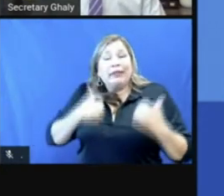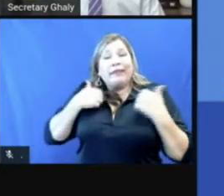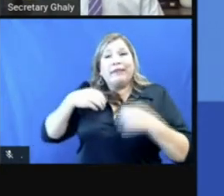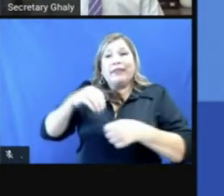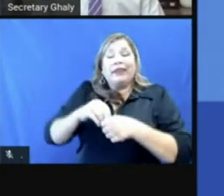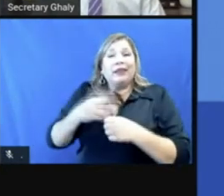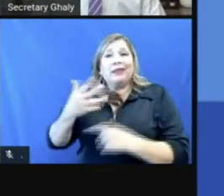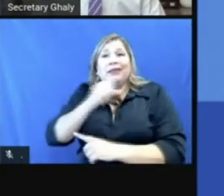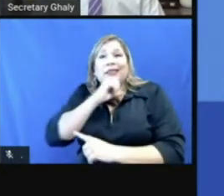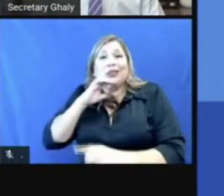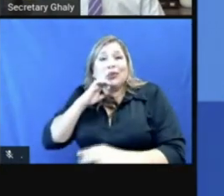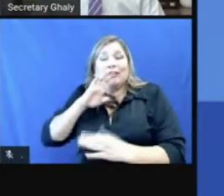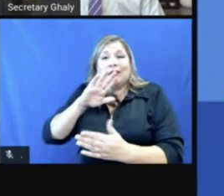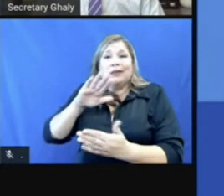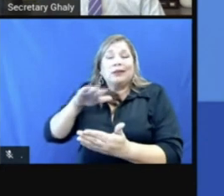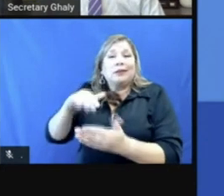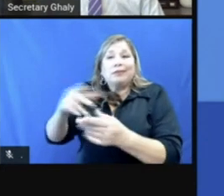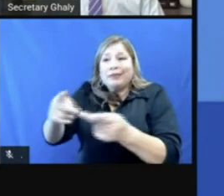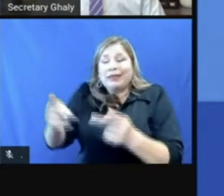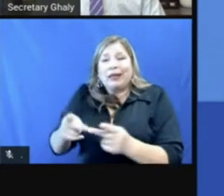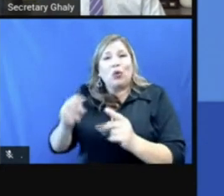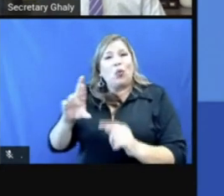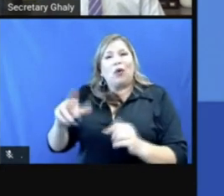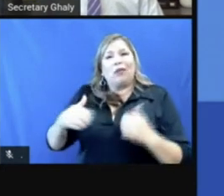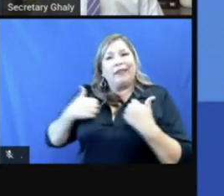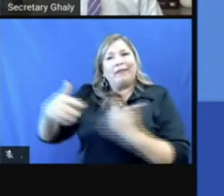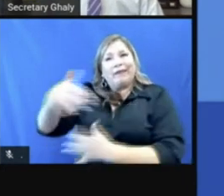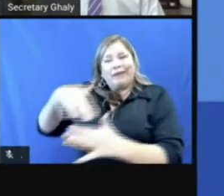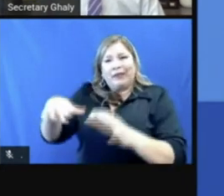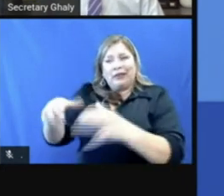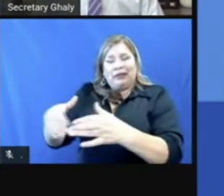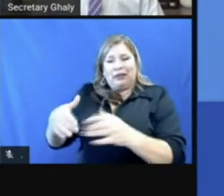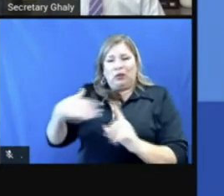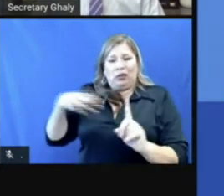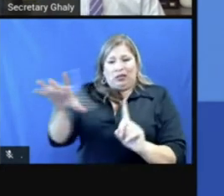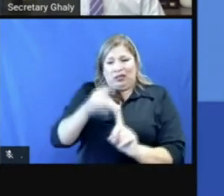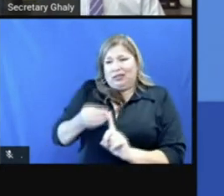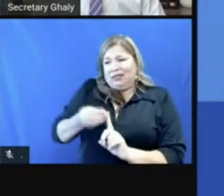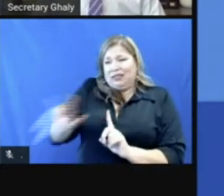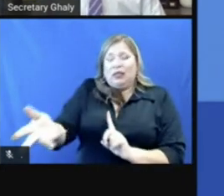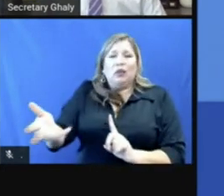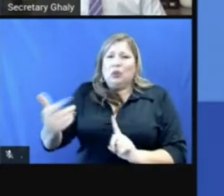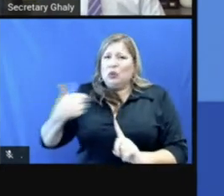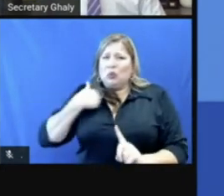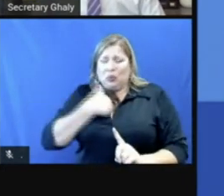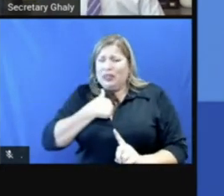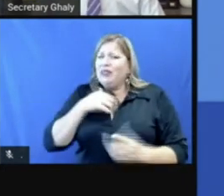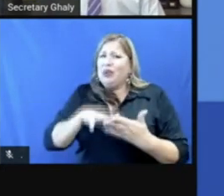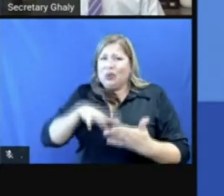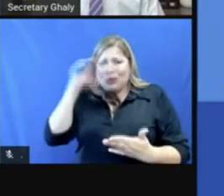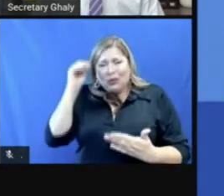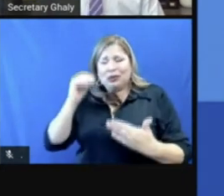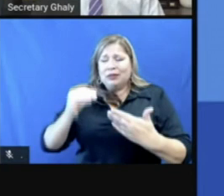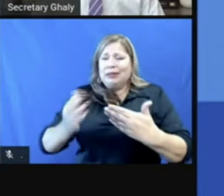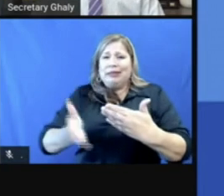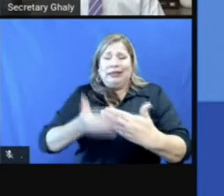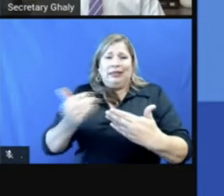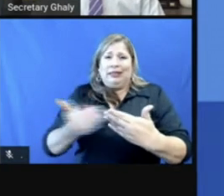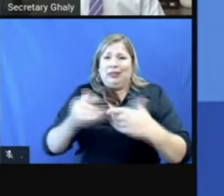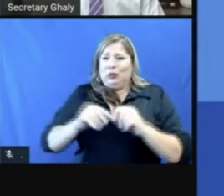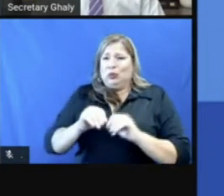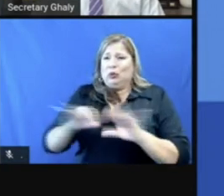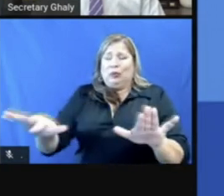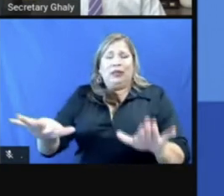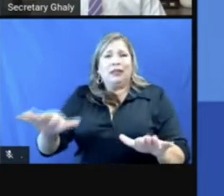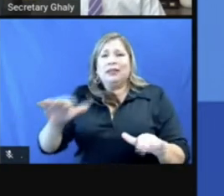facility. Exactly the situation we want to avoid. We've learned very clearly that it's not just about our own